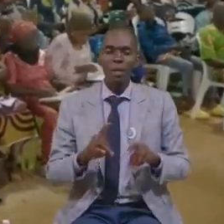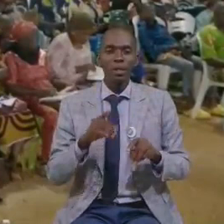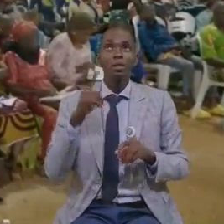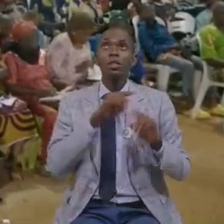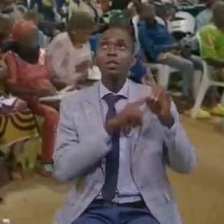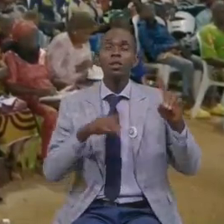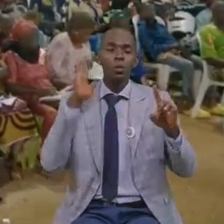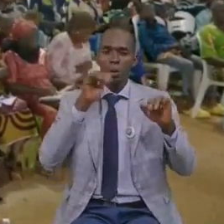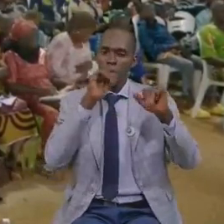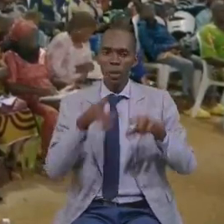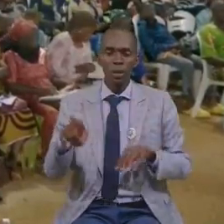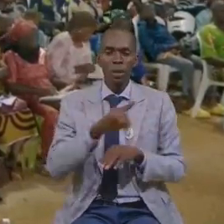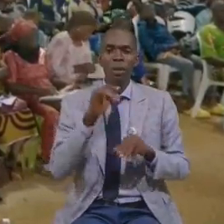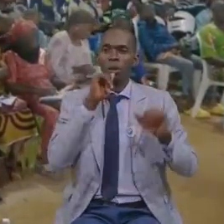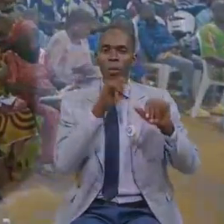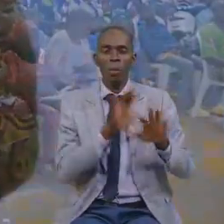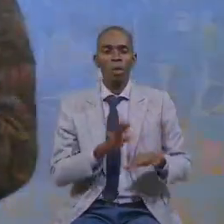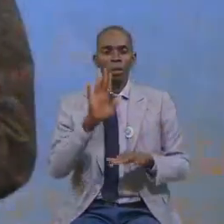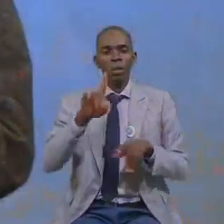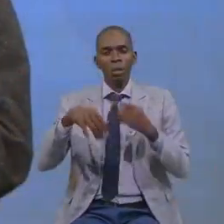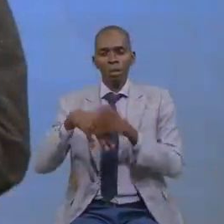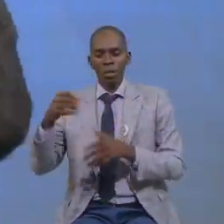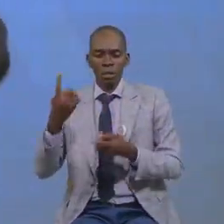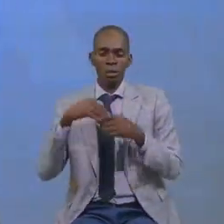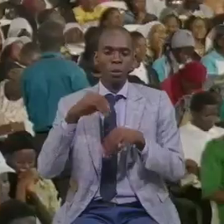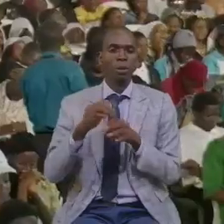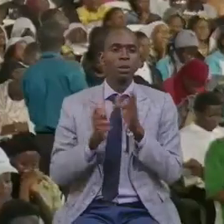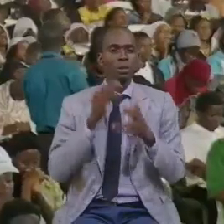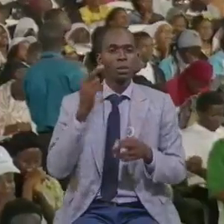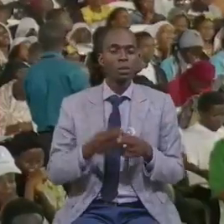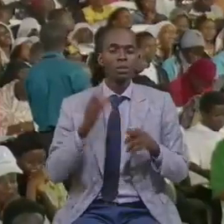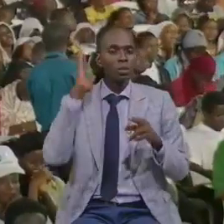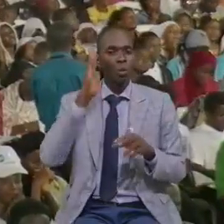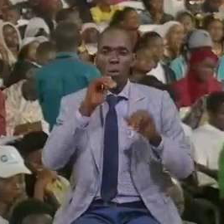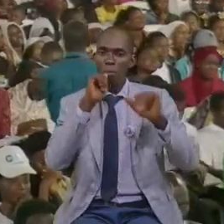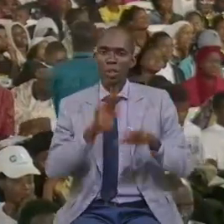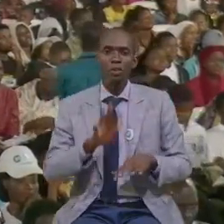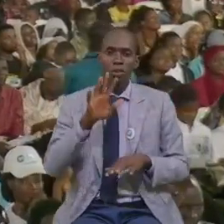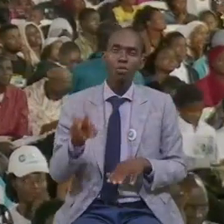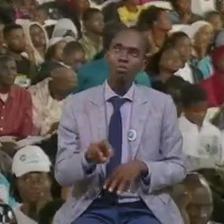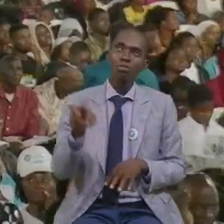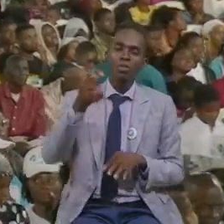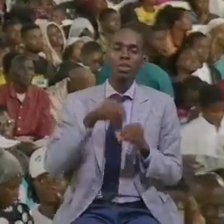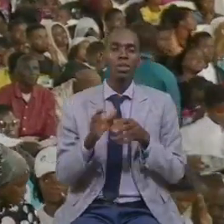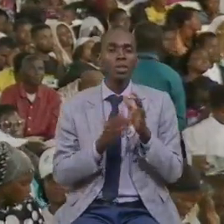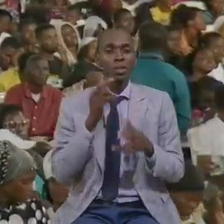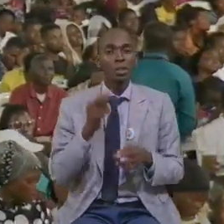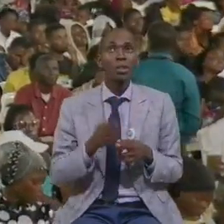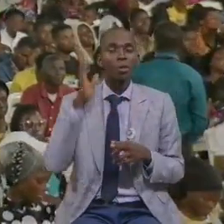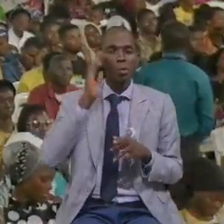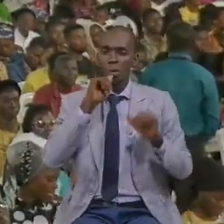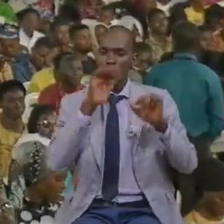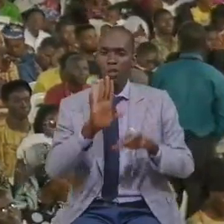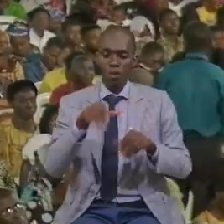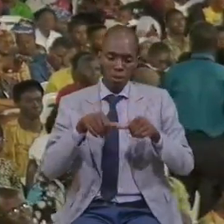will bless your going out. He'll bless your coming in. He'll bless your traveling. He will bless your